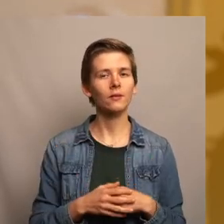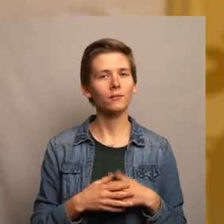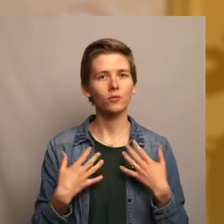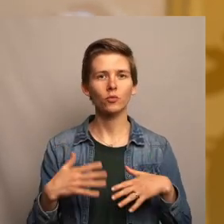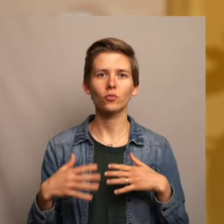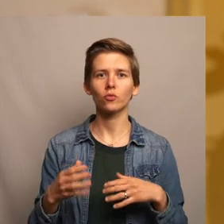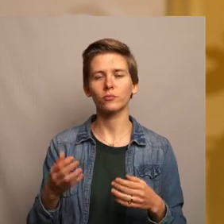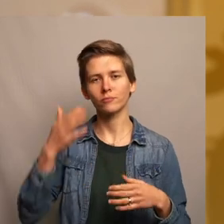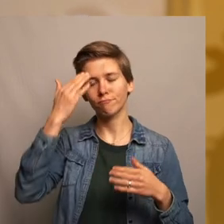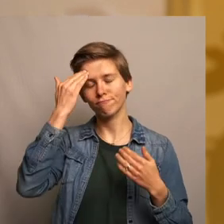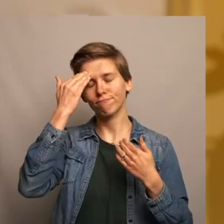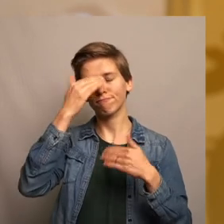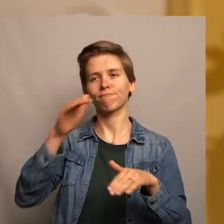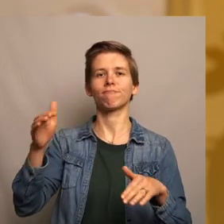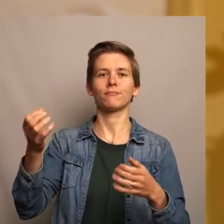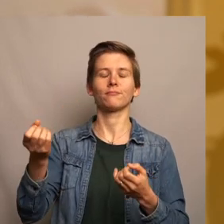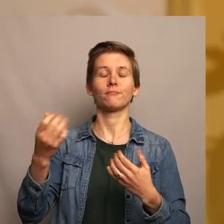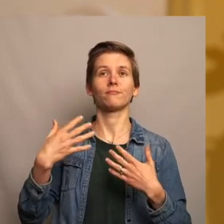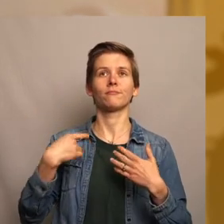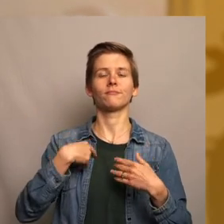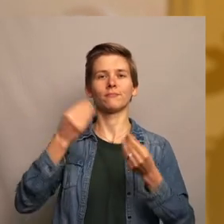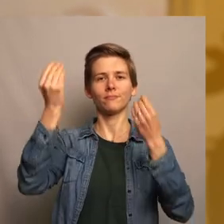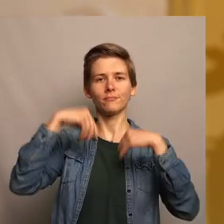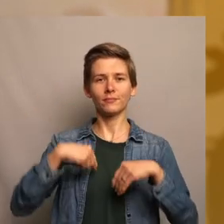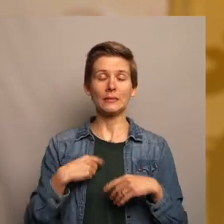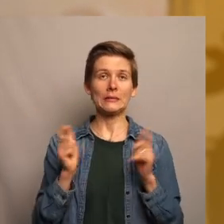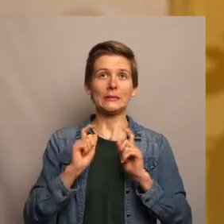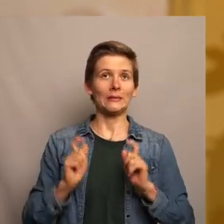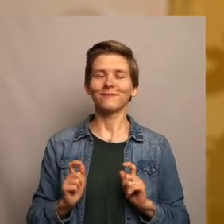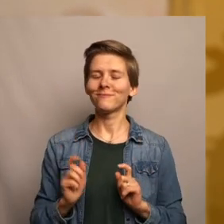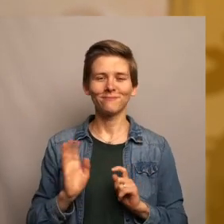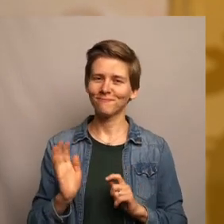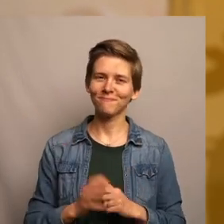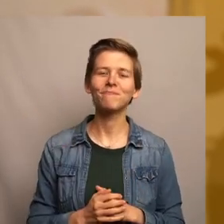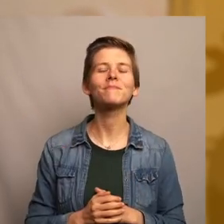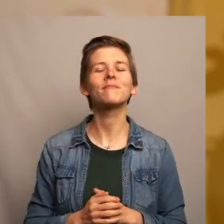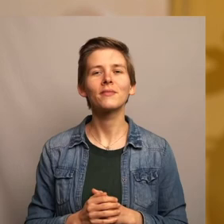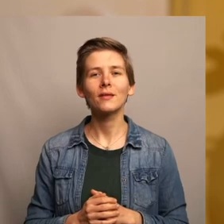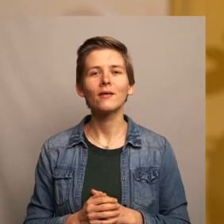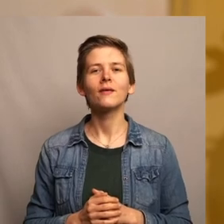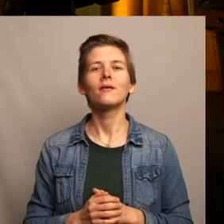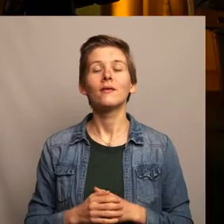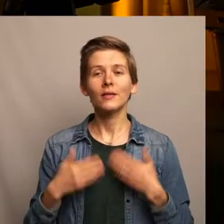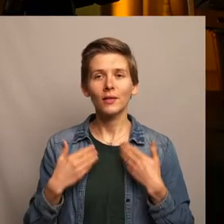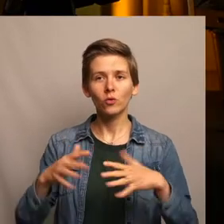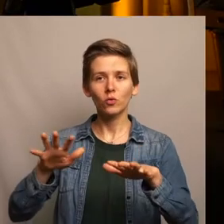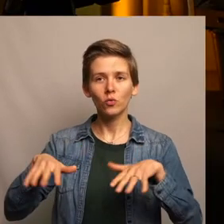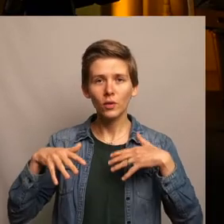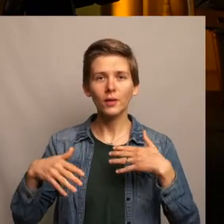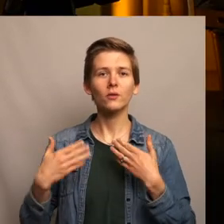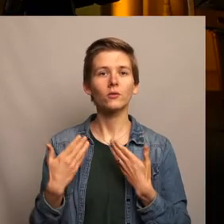I learned. I wasn't that nervous. Thank you for the audience. Thank you for the